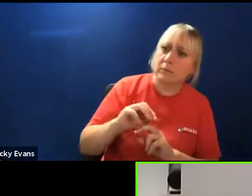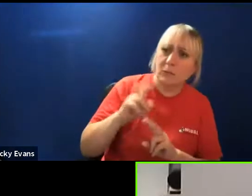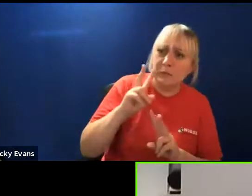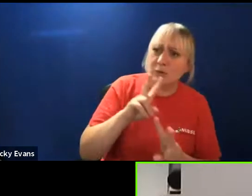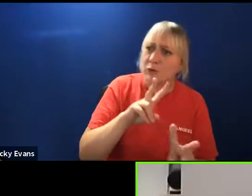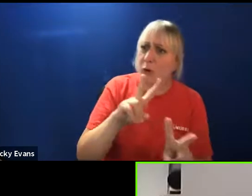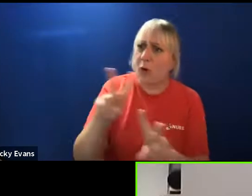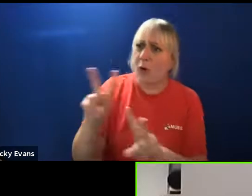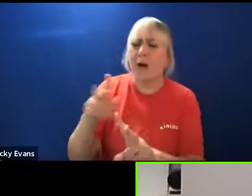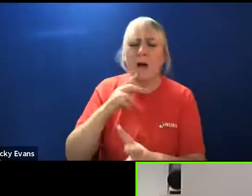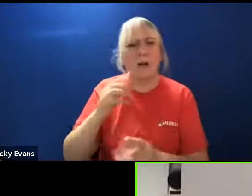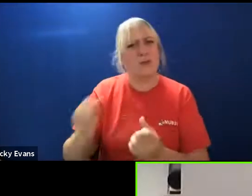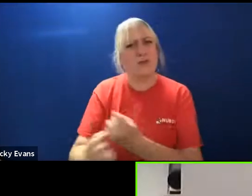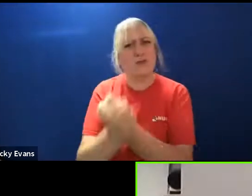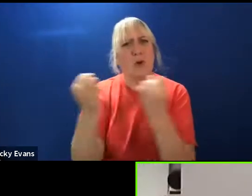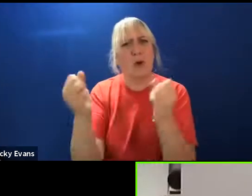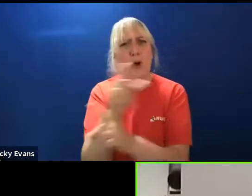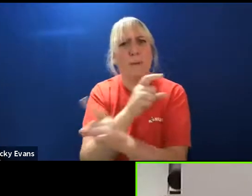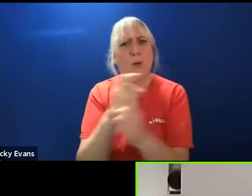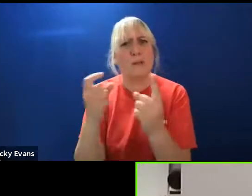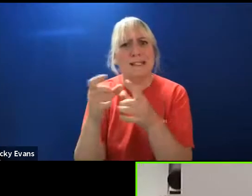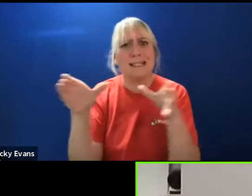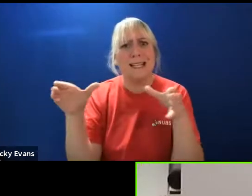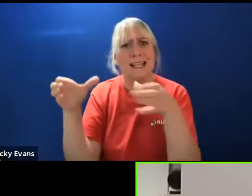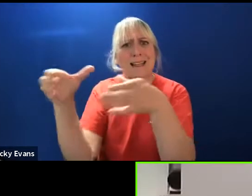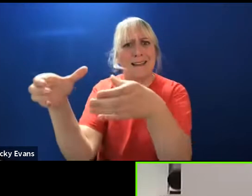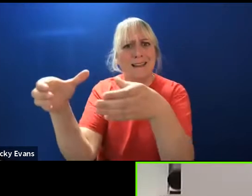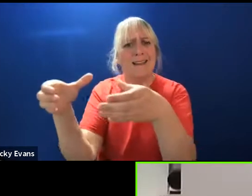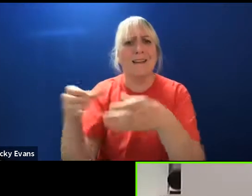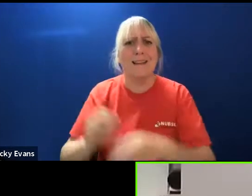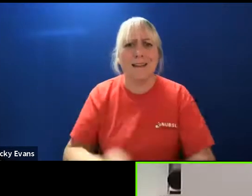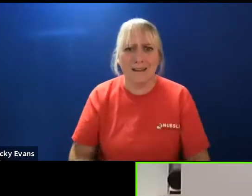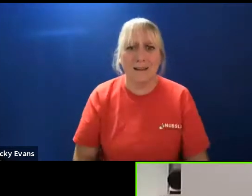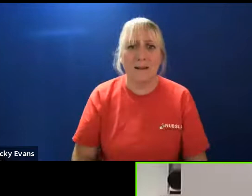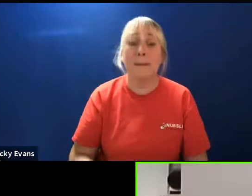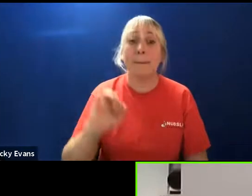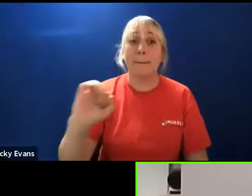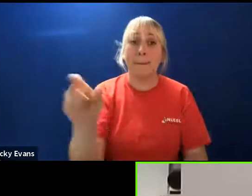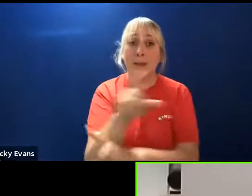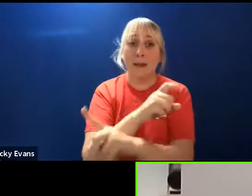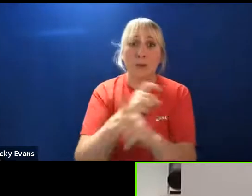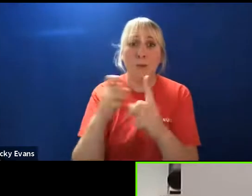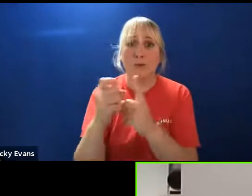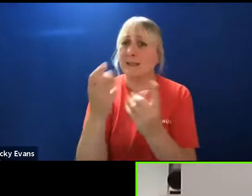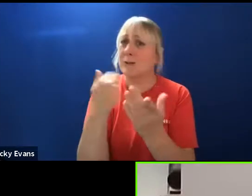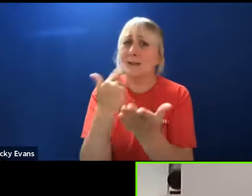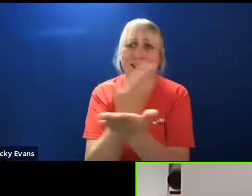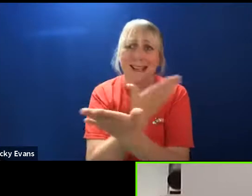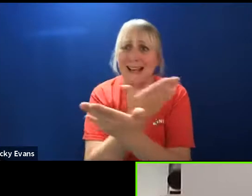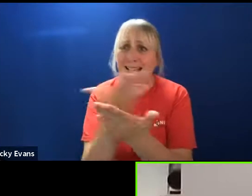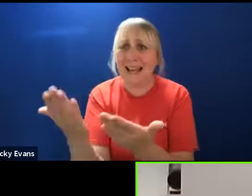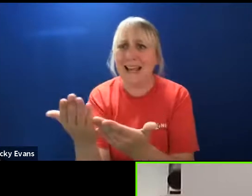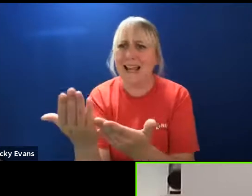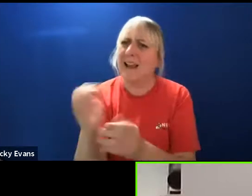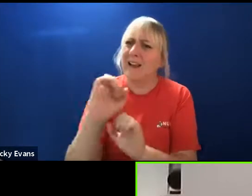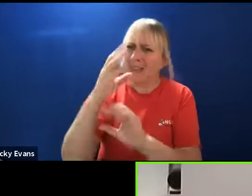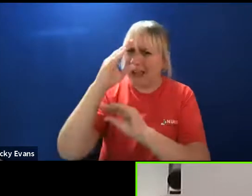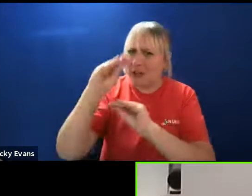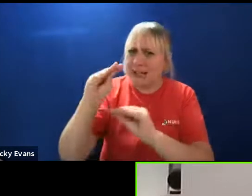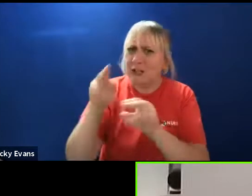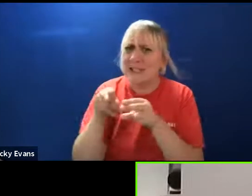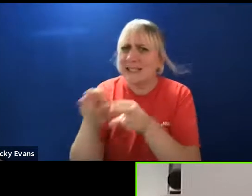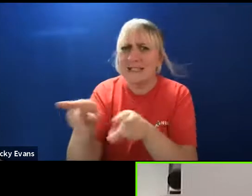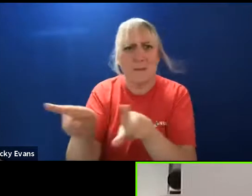of community everywhere we went. And this sense of community was also evident within the education system.